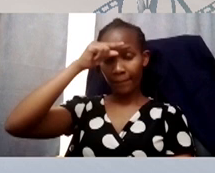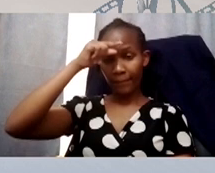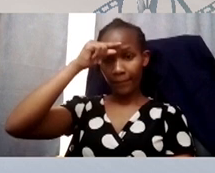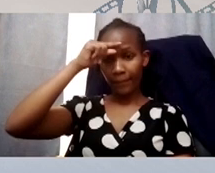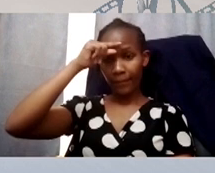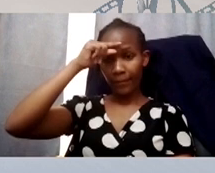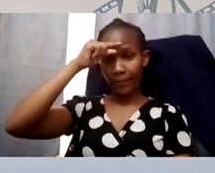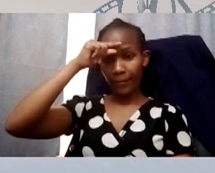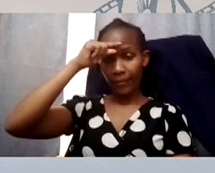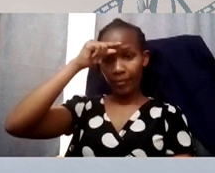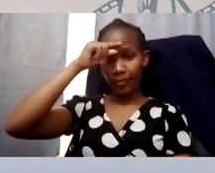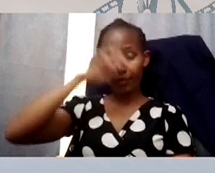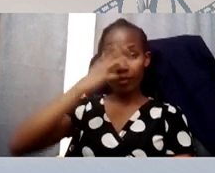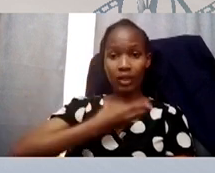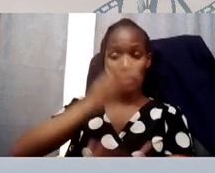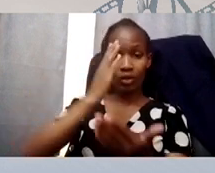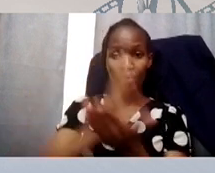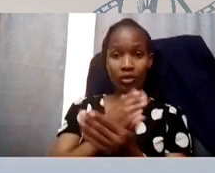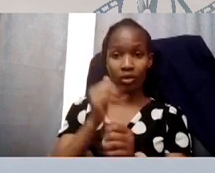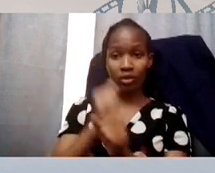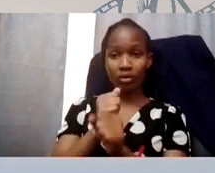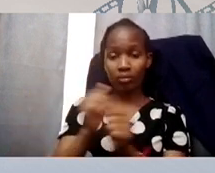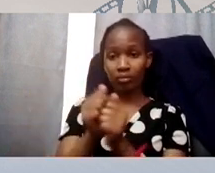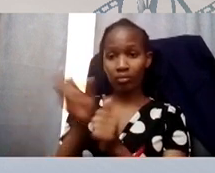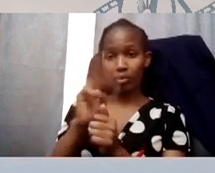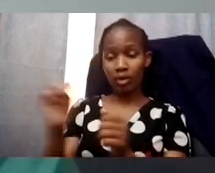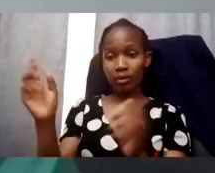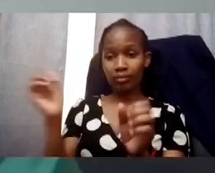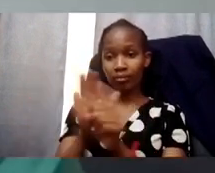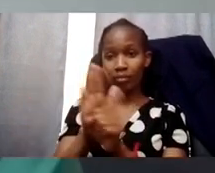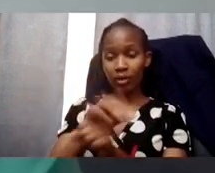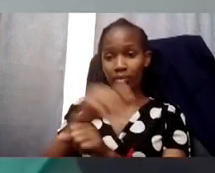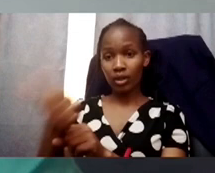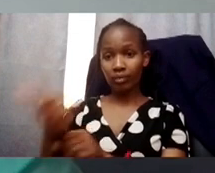we of course we work with them in very many other interventions. I can tell you,